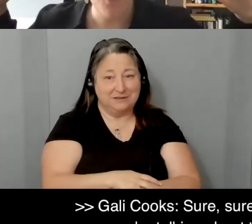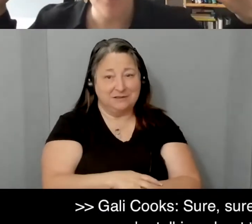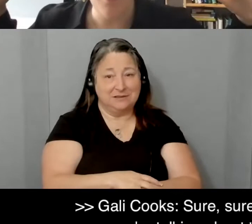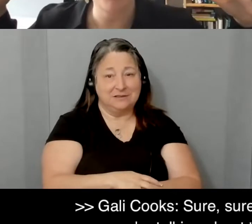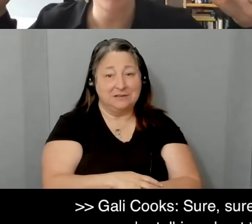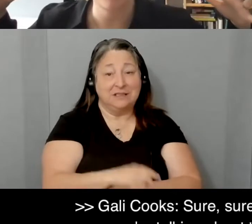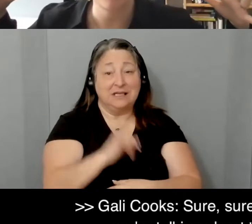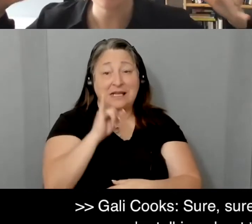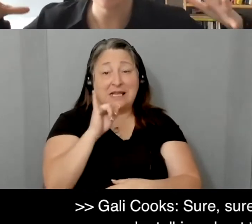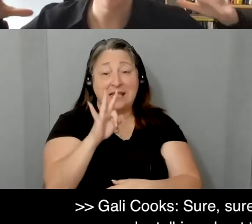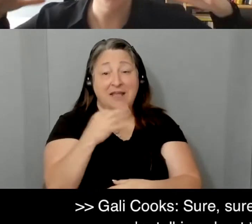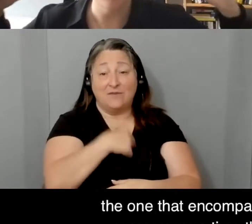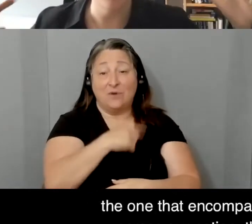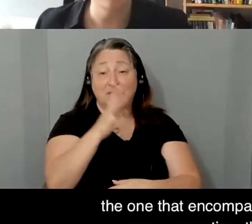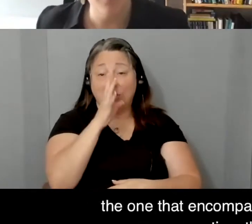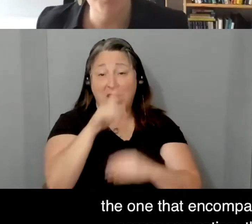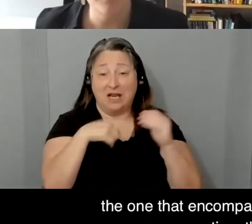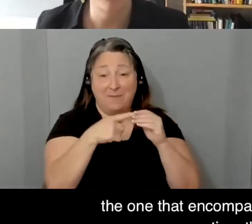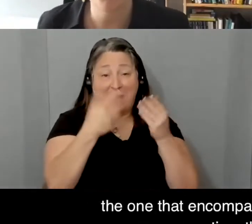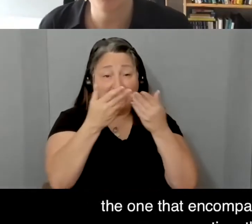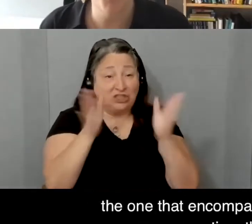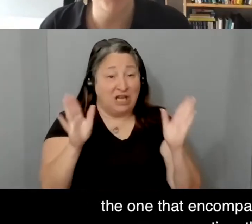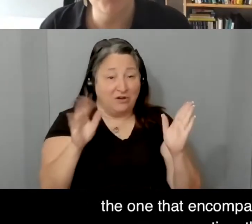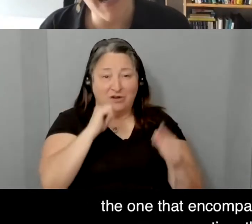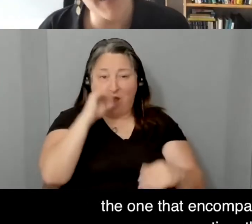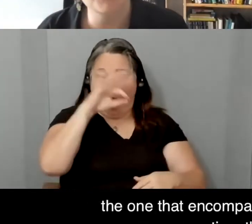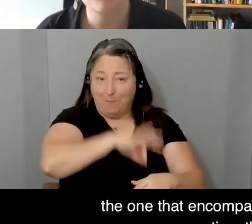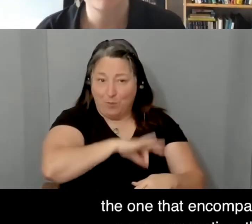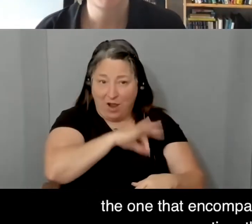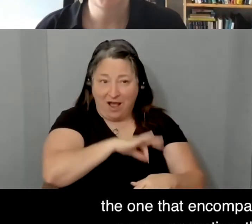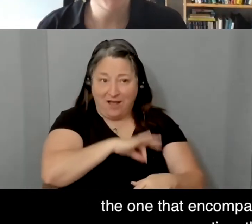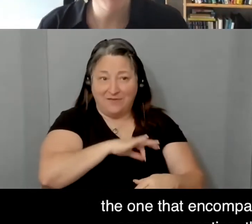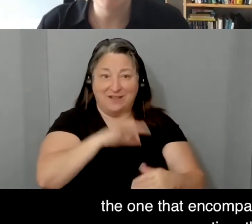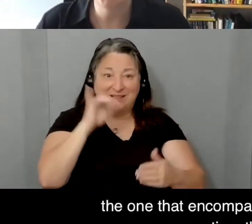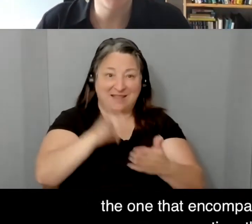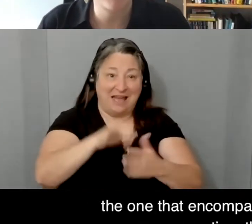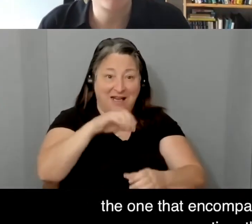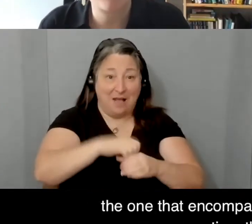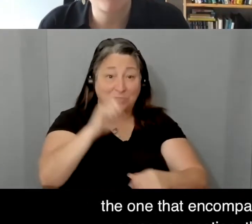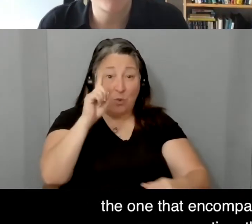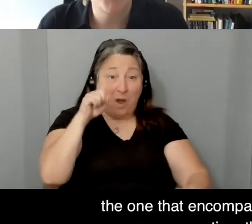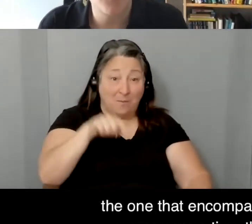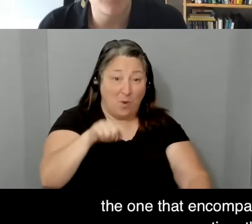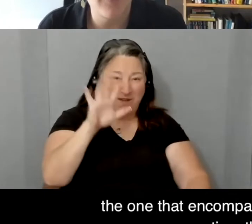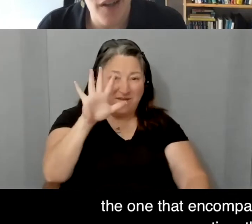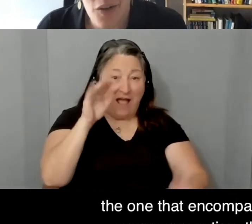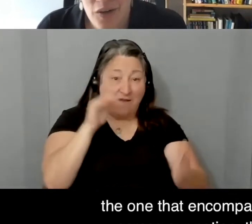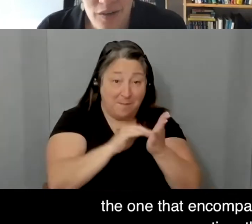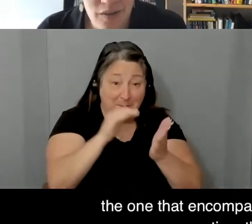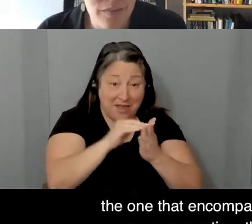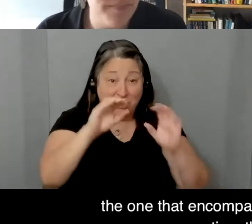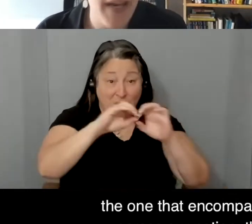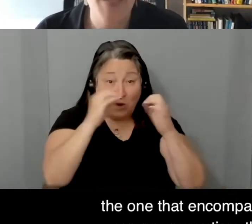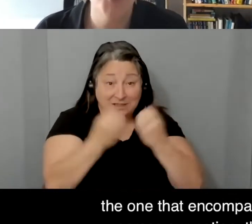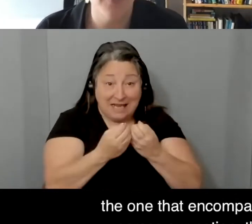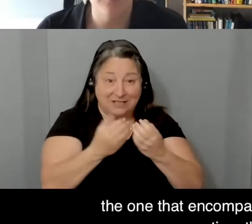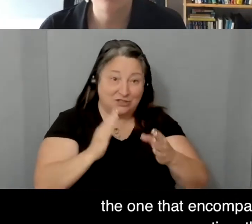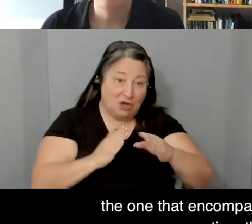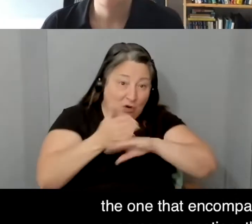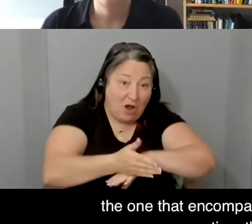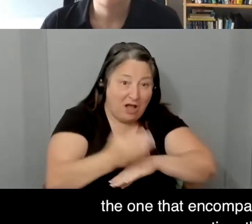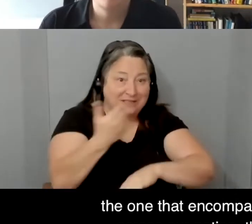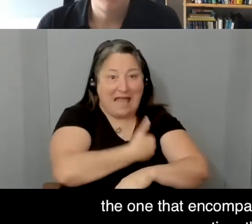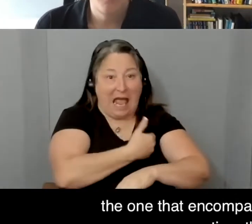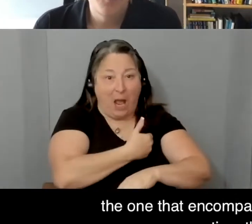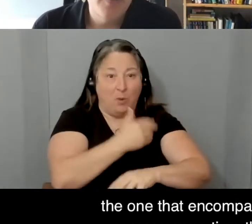about the general nonprofit sector, the one that encompasses 1.5 million organizations across our